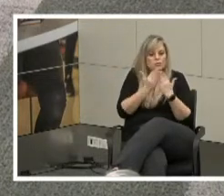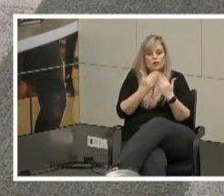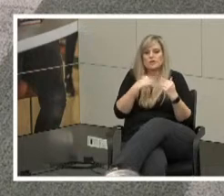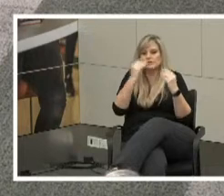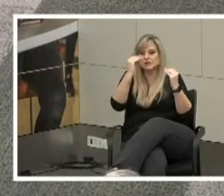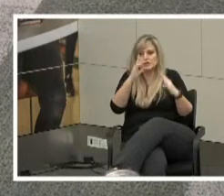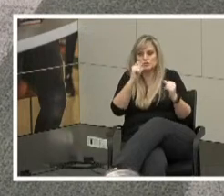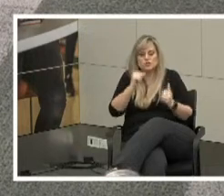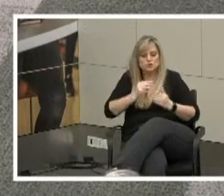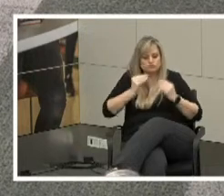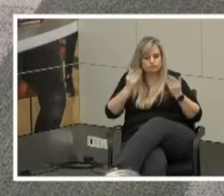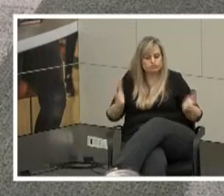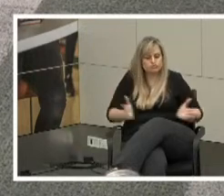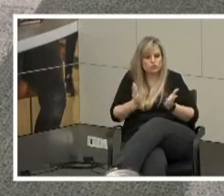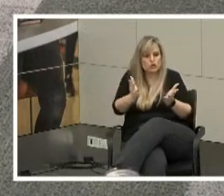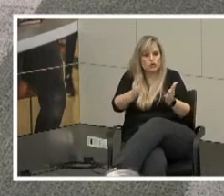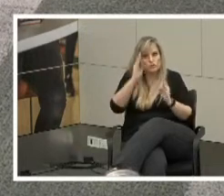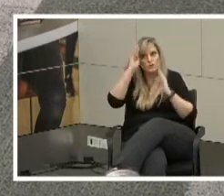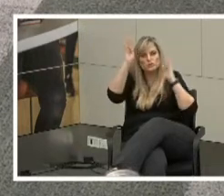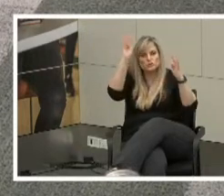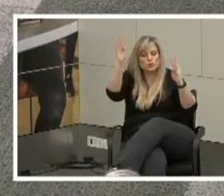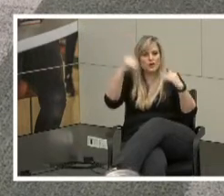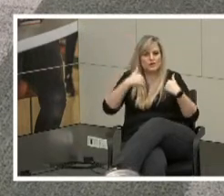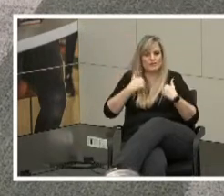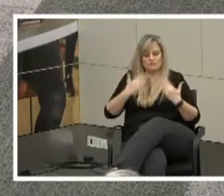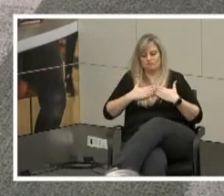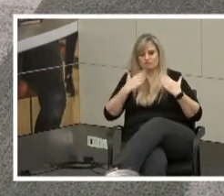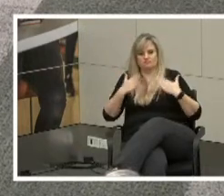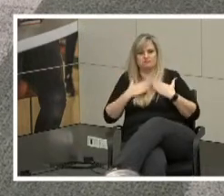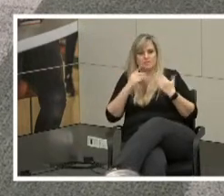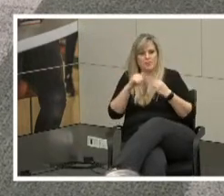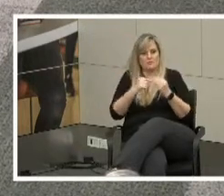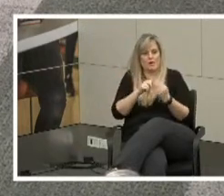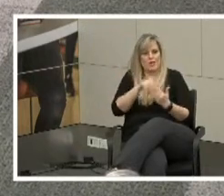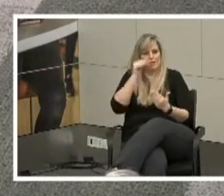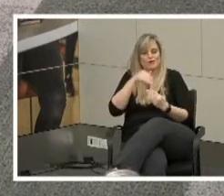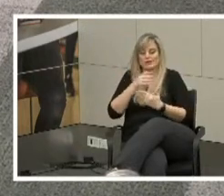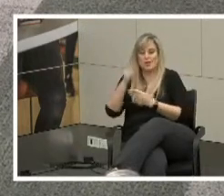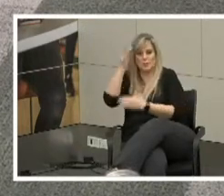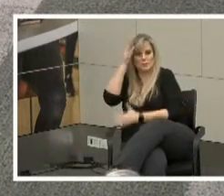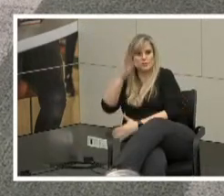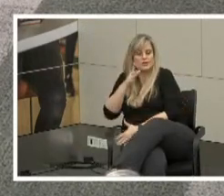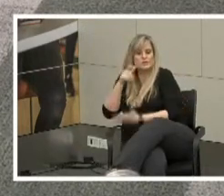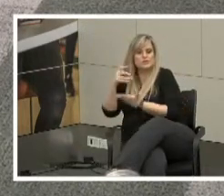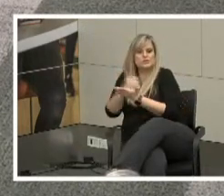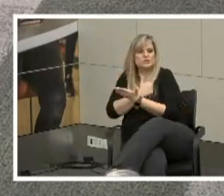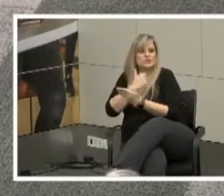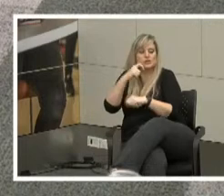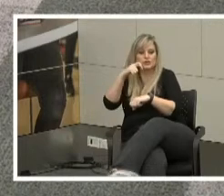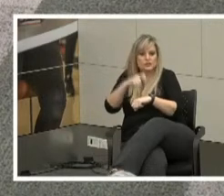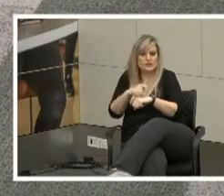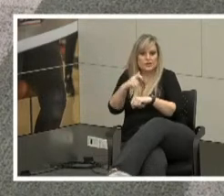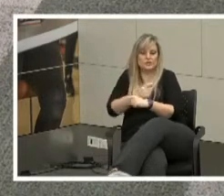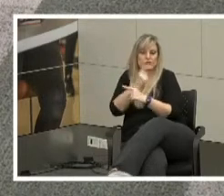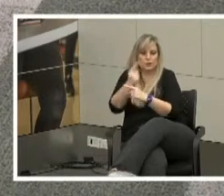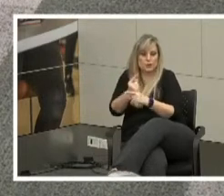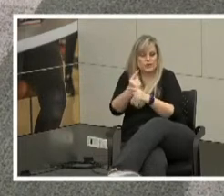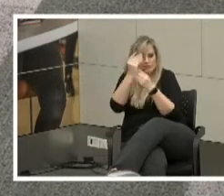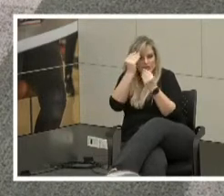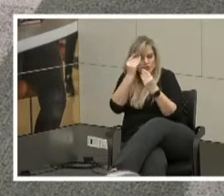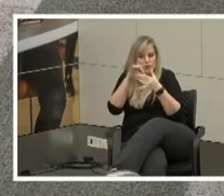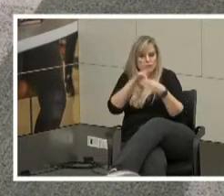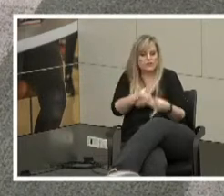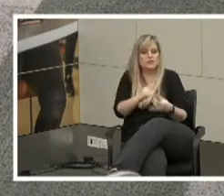them with creativity autonomy and joy our parents deserve accurate and timely information about budget testing and